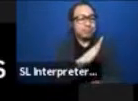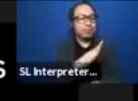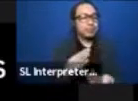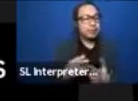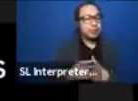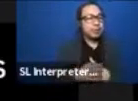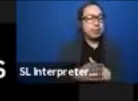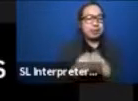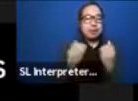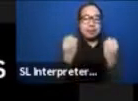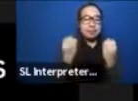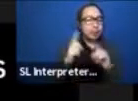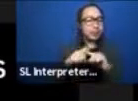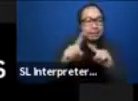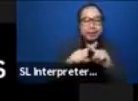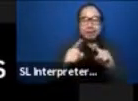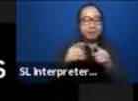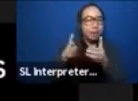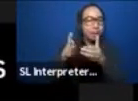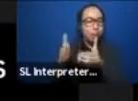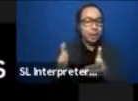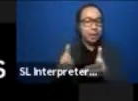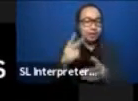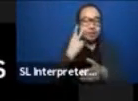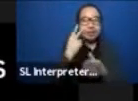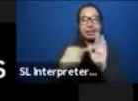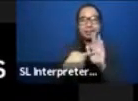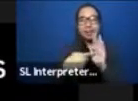Many different platforms like Snapchat,